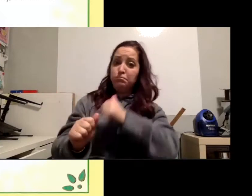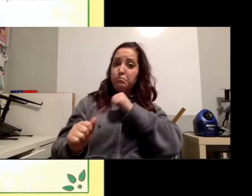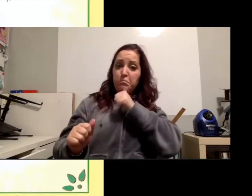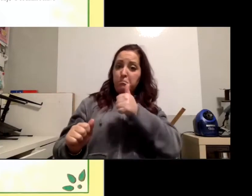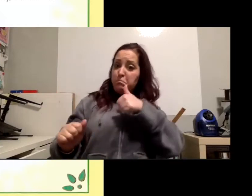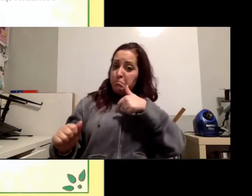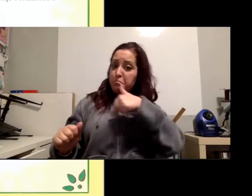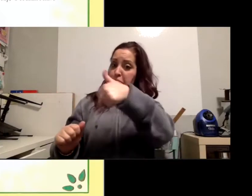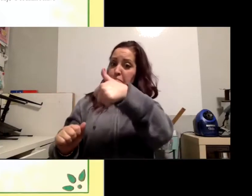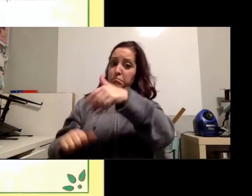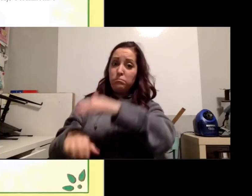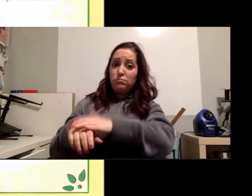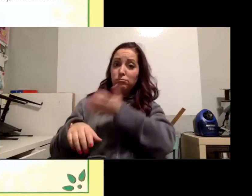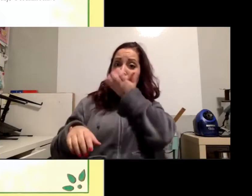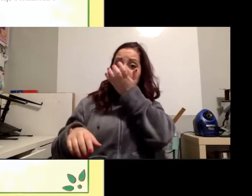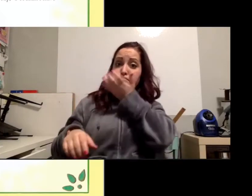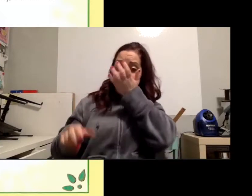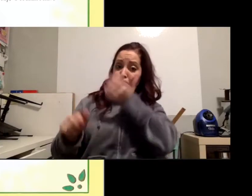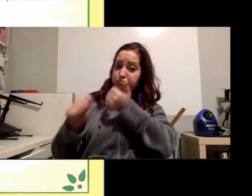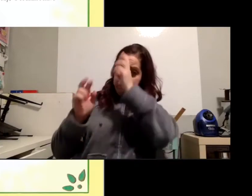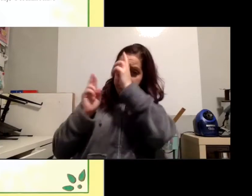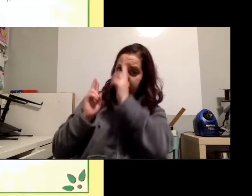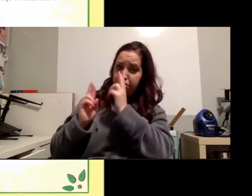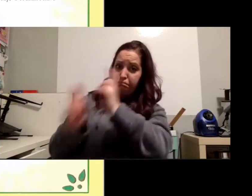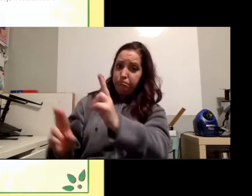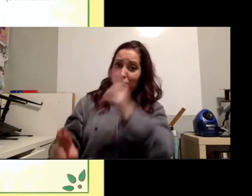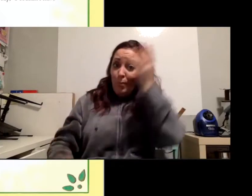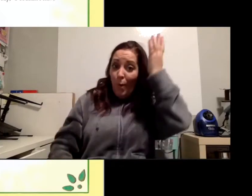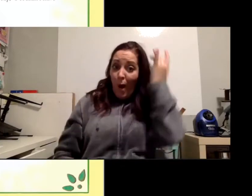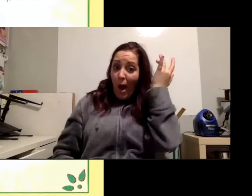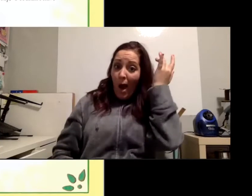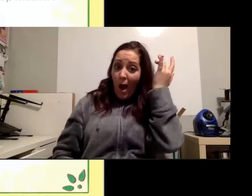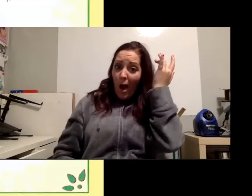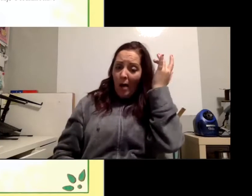Because the sign looked polite and sensible.